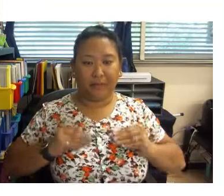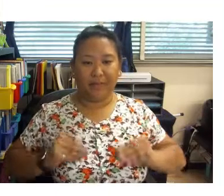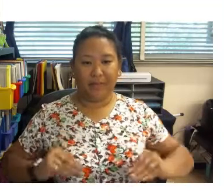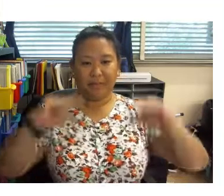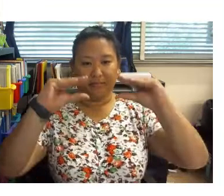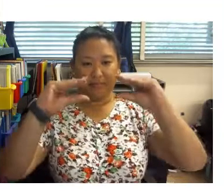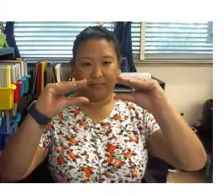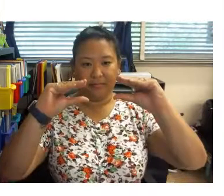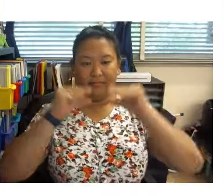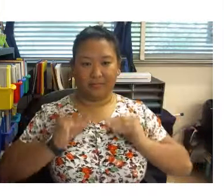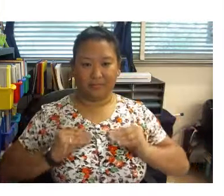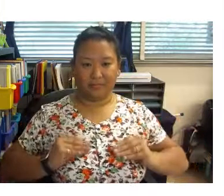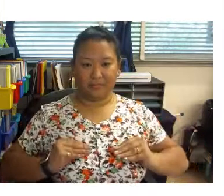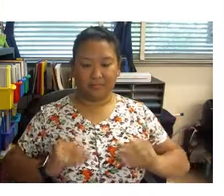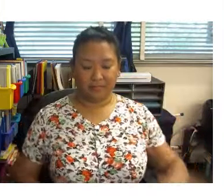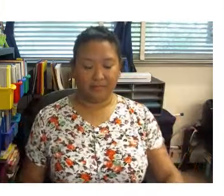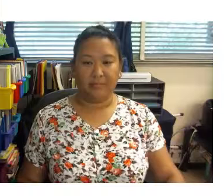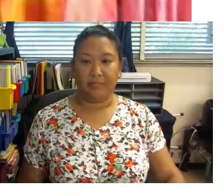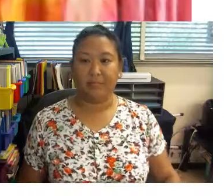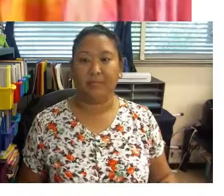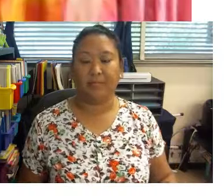padded or puffy,